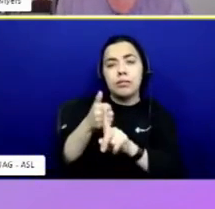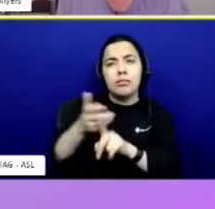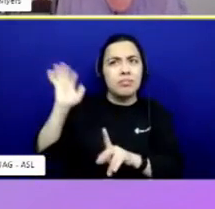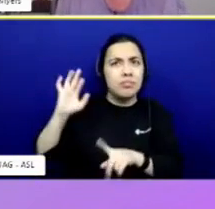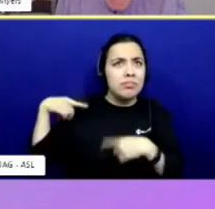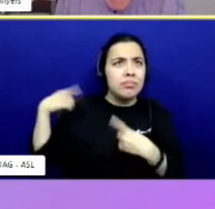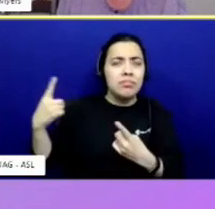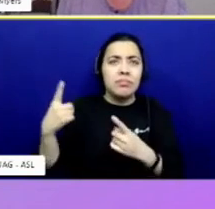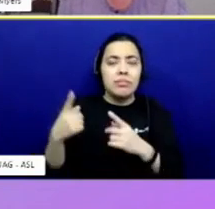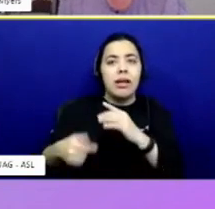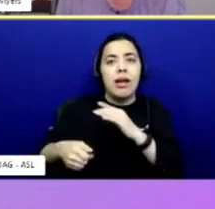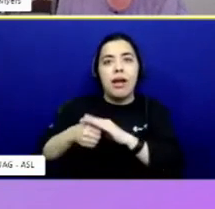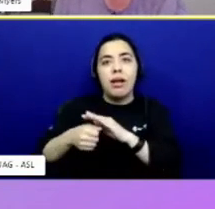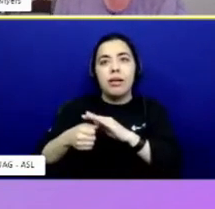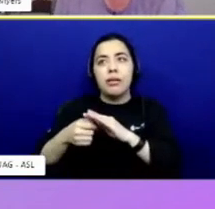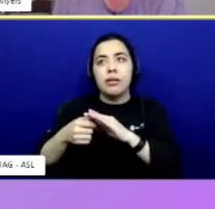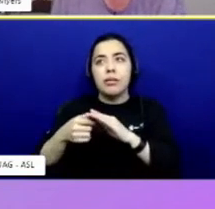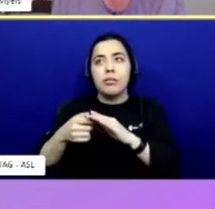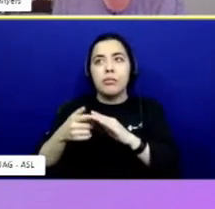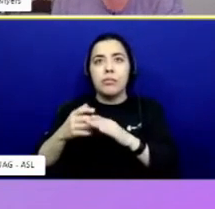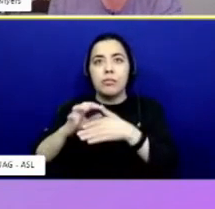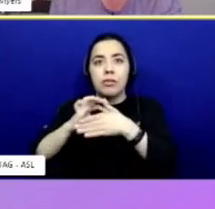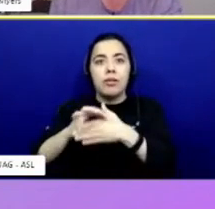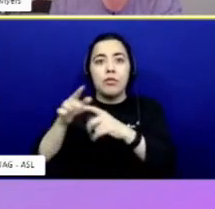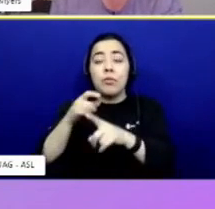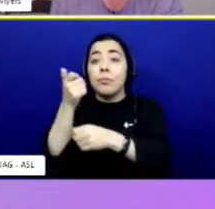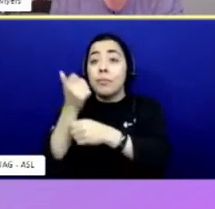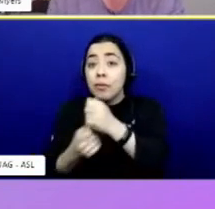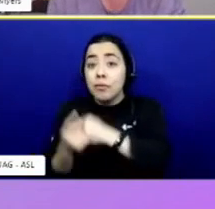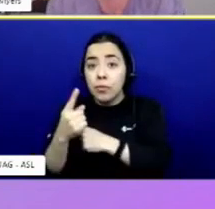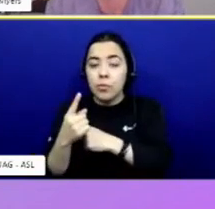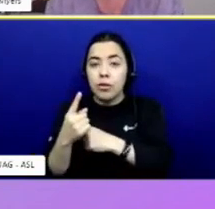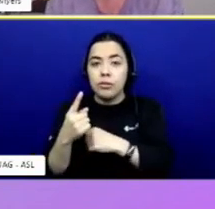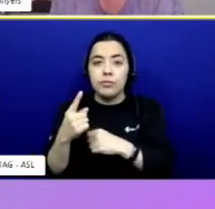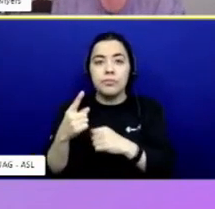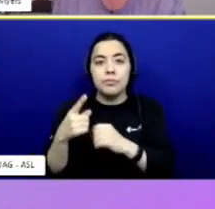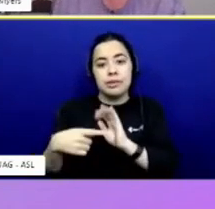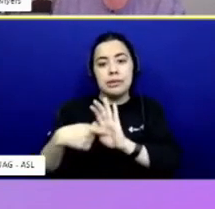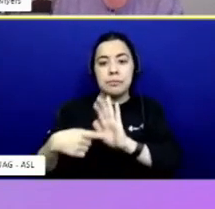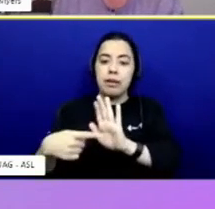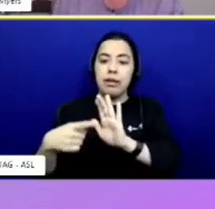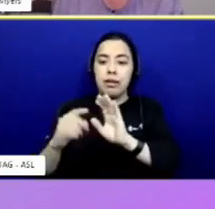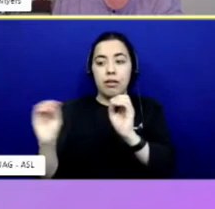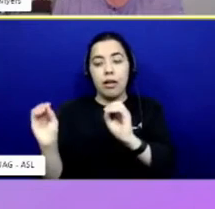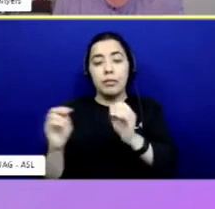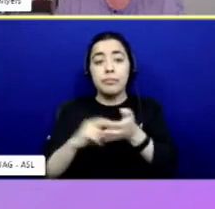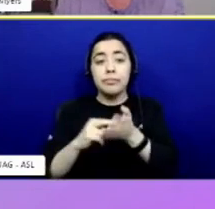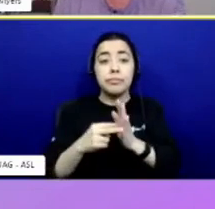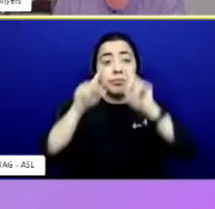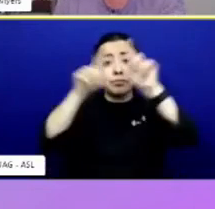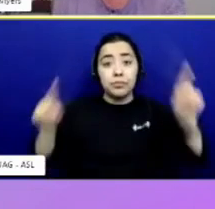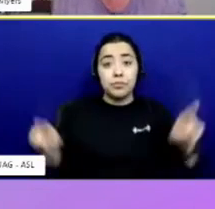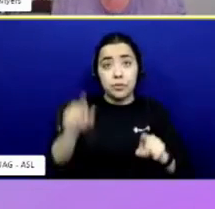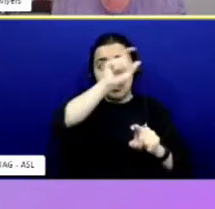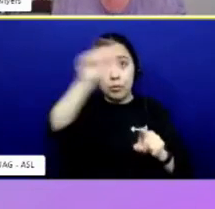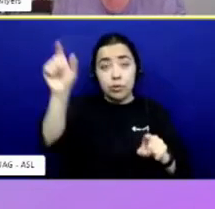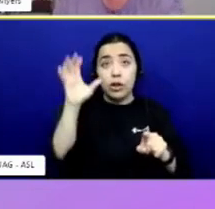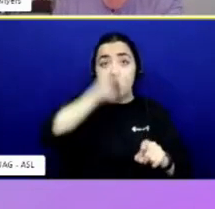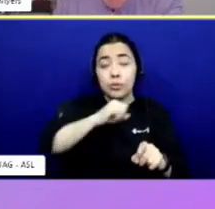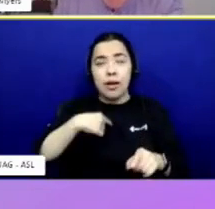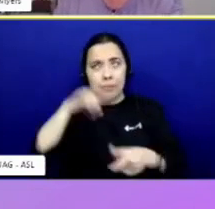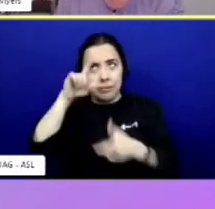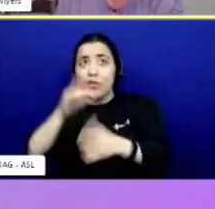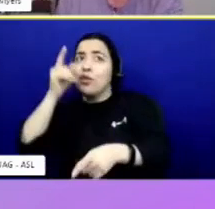way to hide content from everyone, right? And so browsers have assumed, I believe correctly,